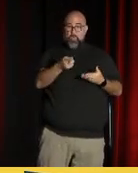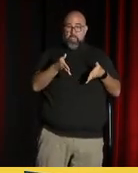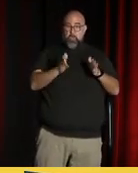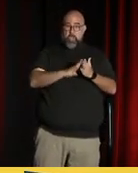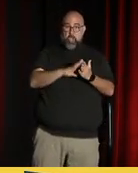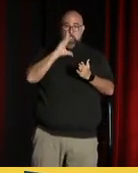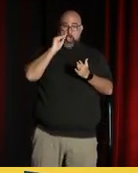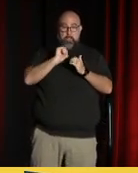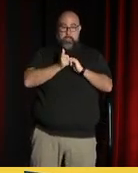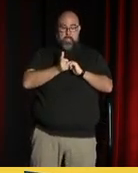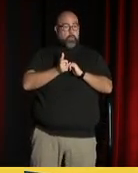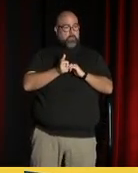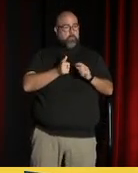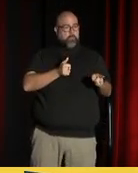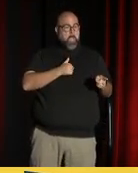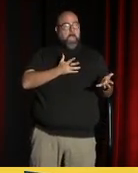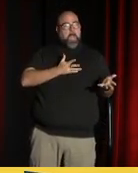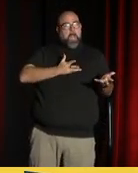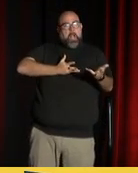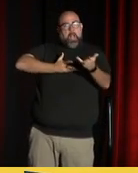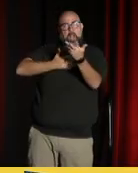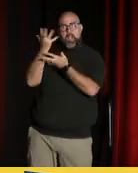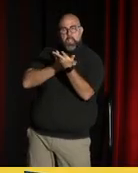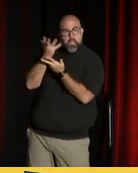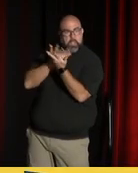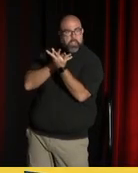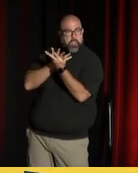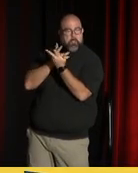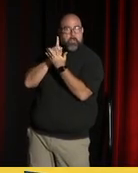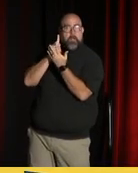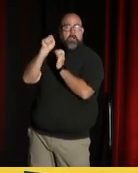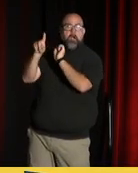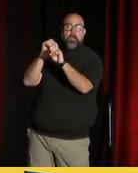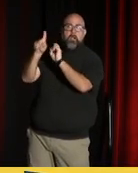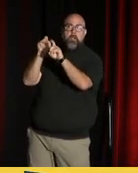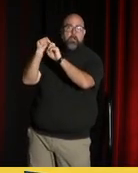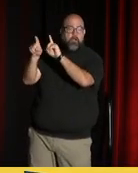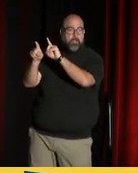that trick was to engage with me, to ask me questions.